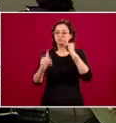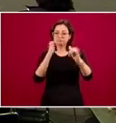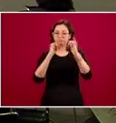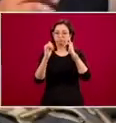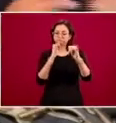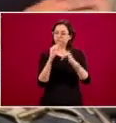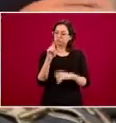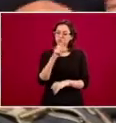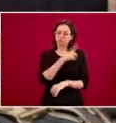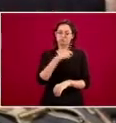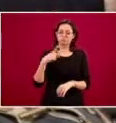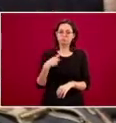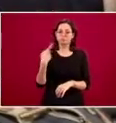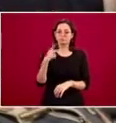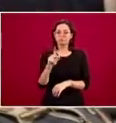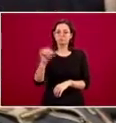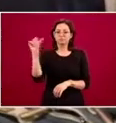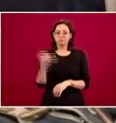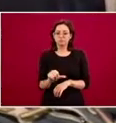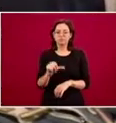you're asking the population